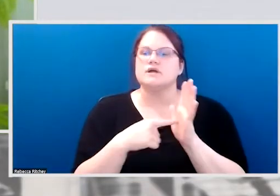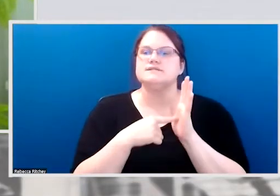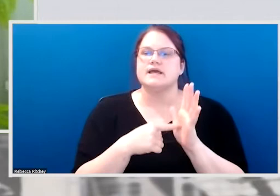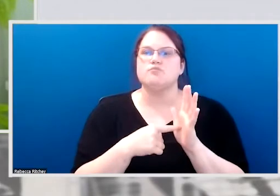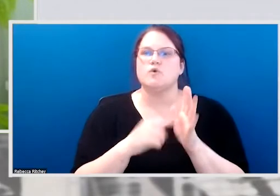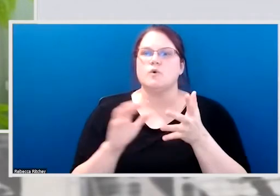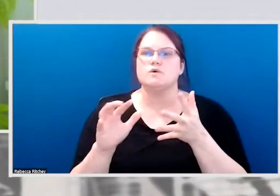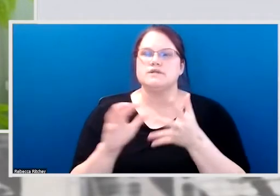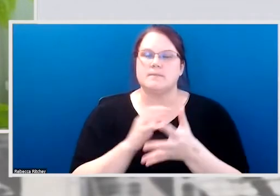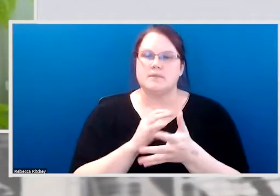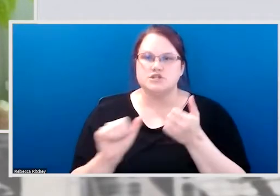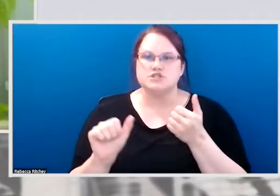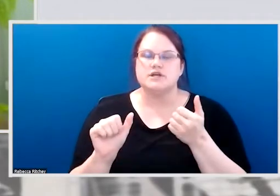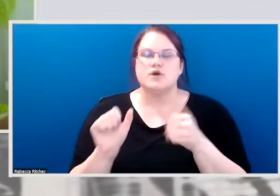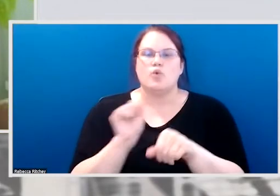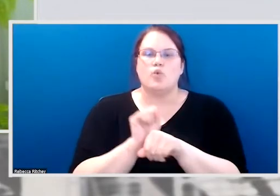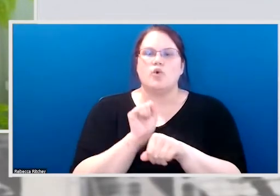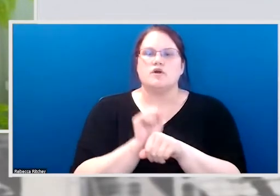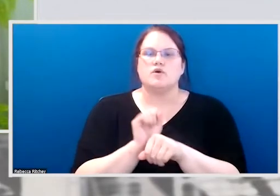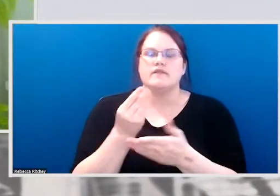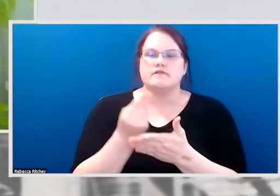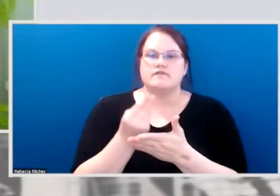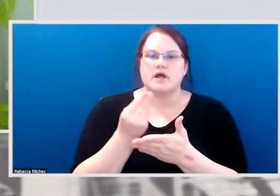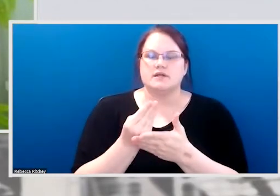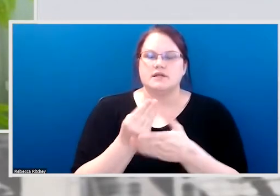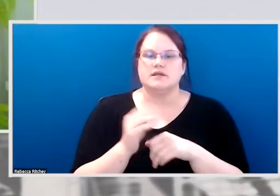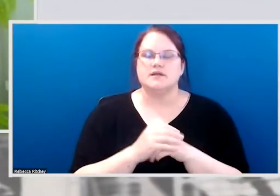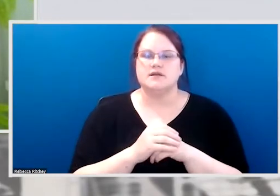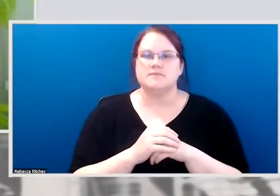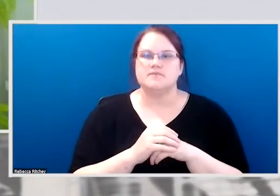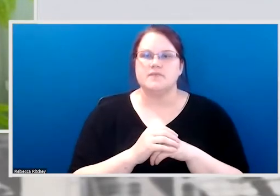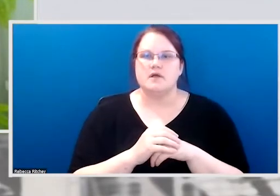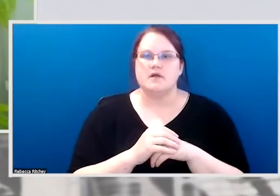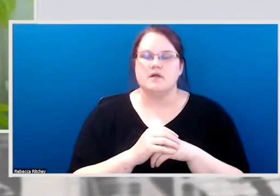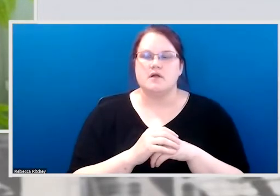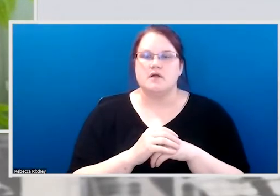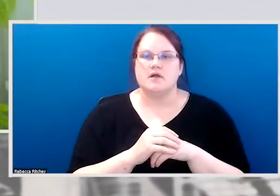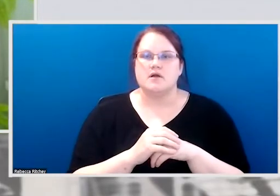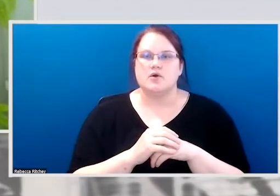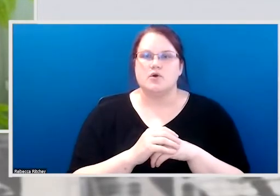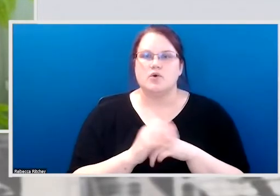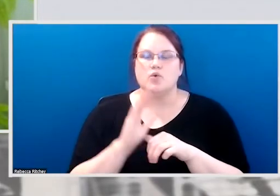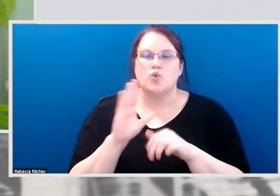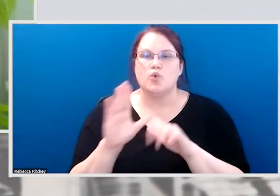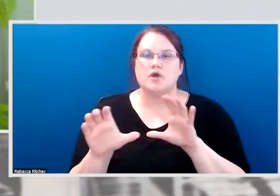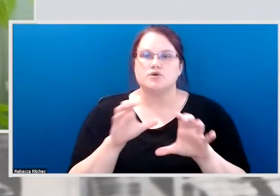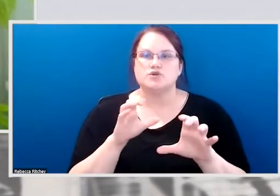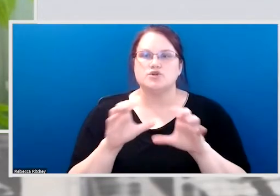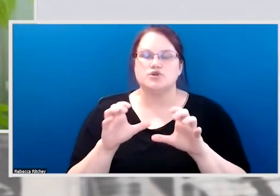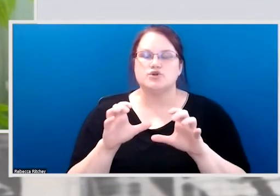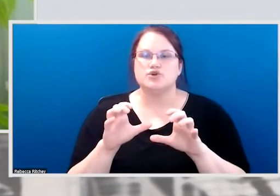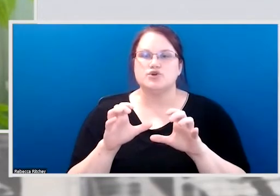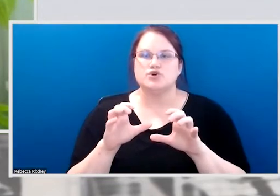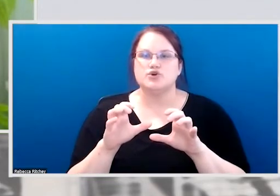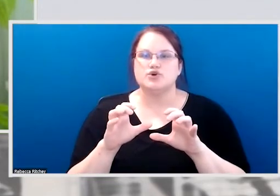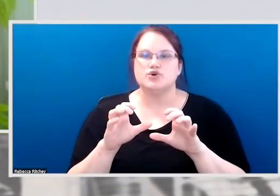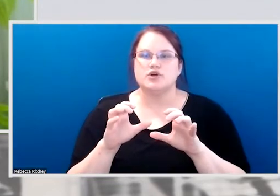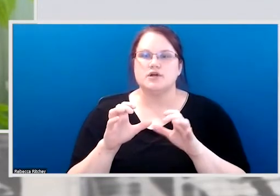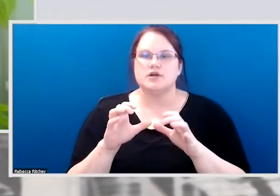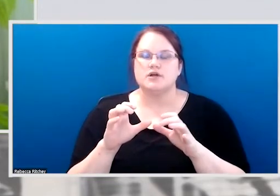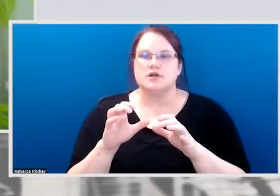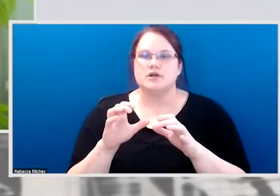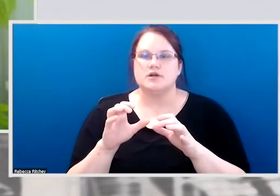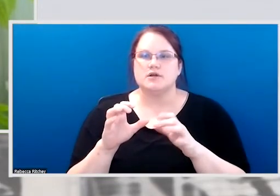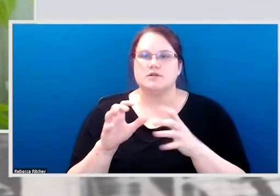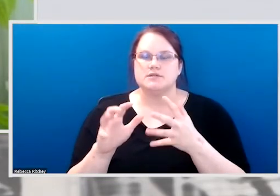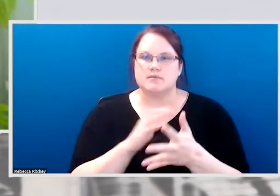They'll work with us to do the funding on the front end. Director Kinter's team will do the remediation of the demolition of condemned